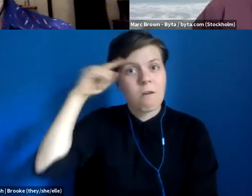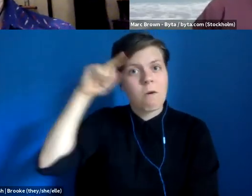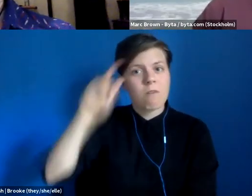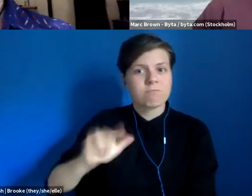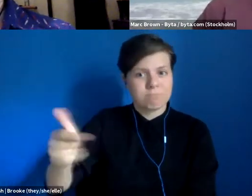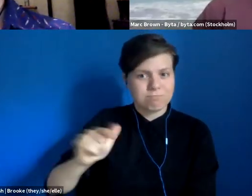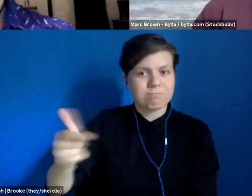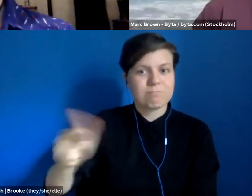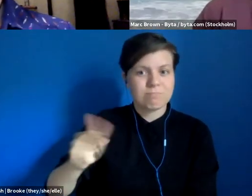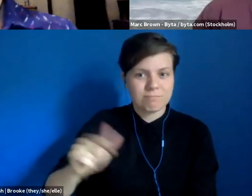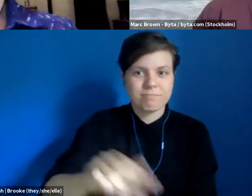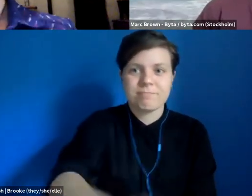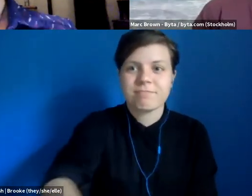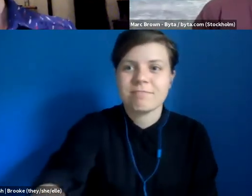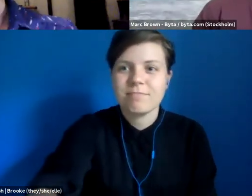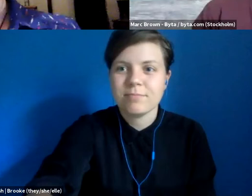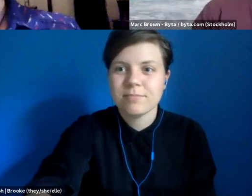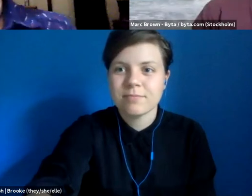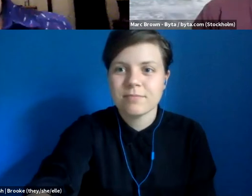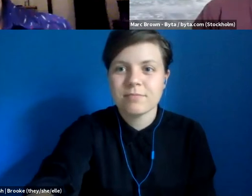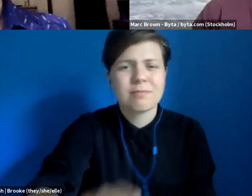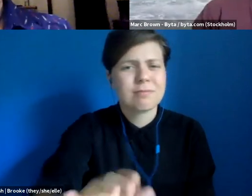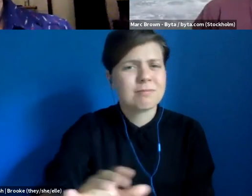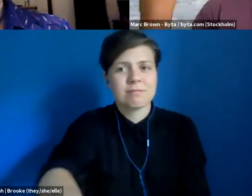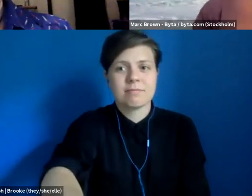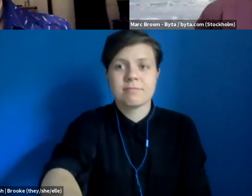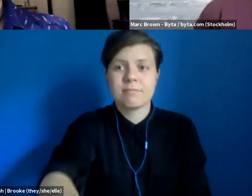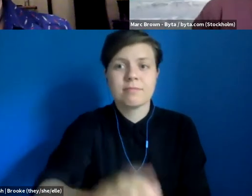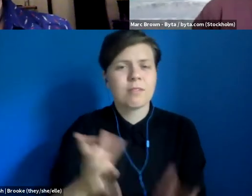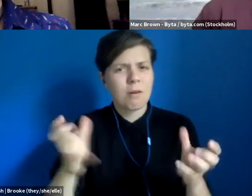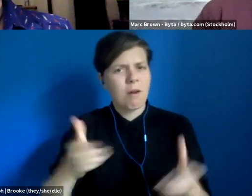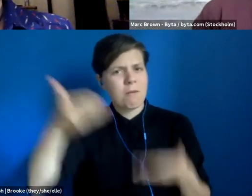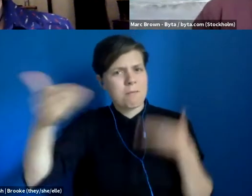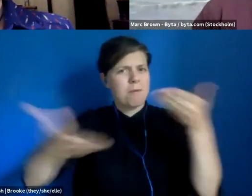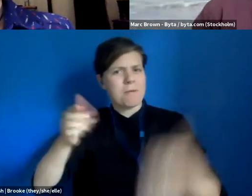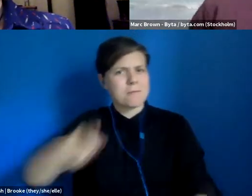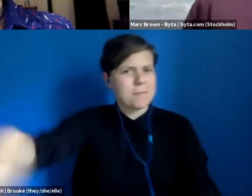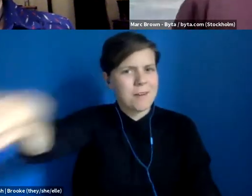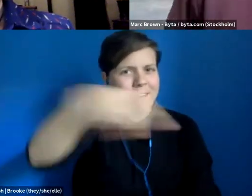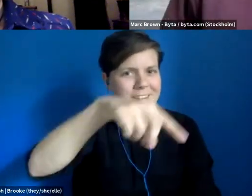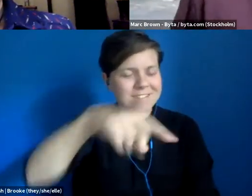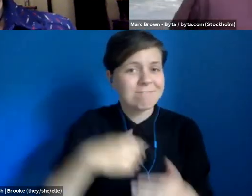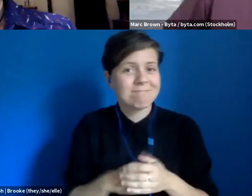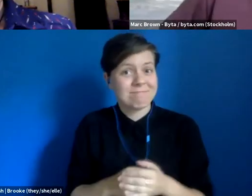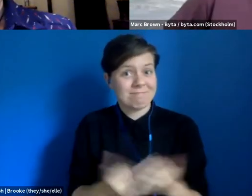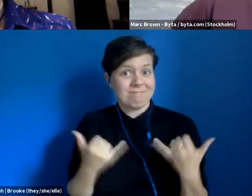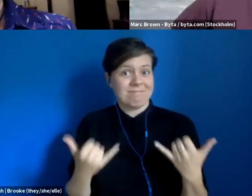Mode and everyone over at Sled Island, I want to welcome you all and the panelists. I want to welcome you all to the third